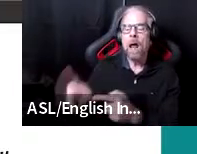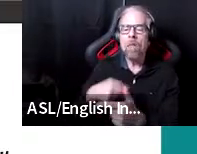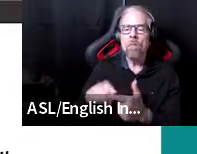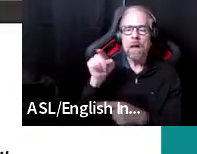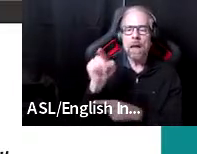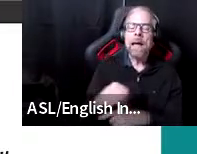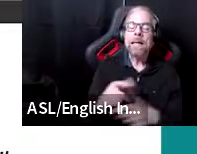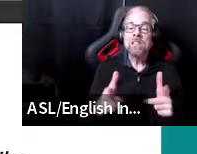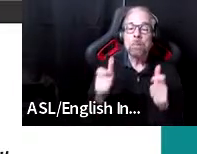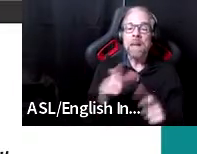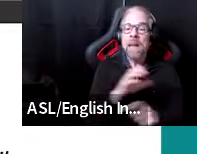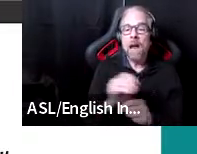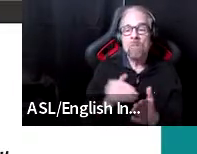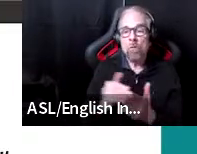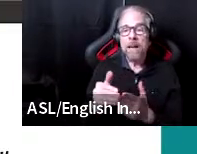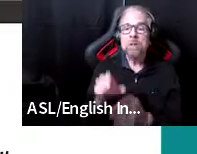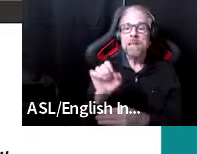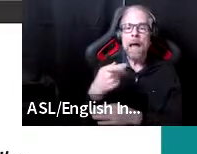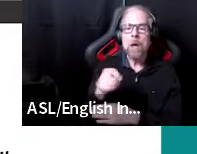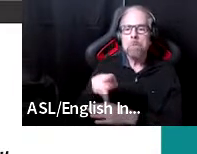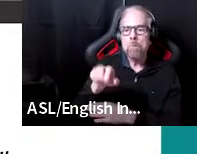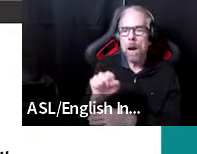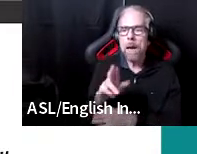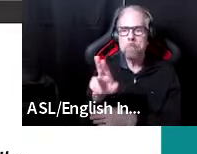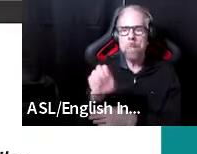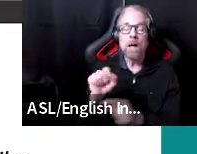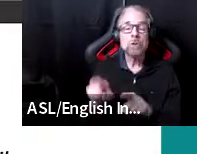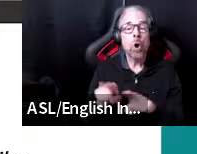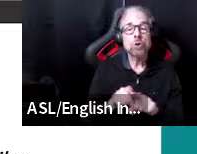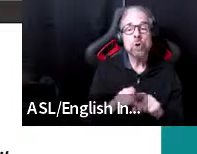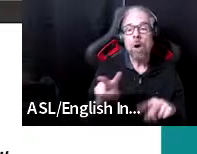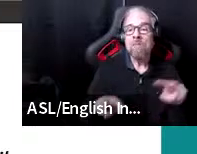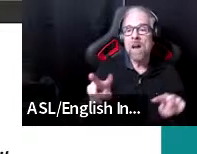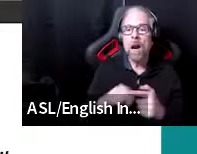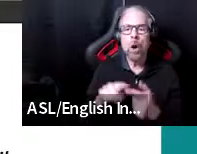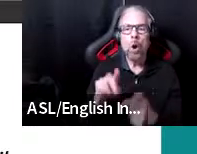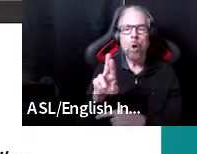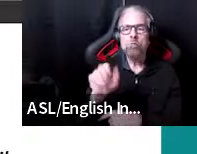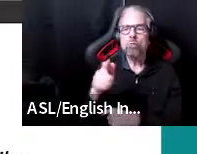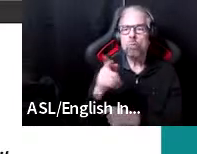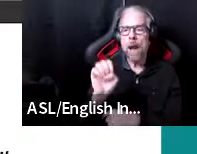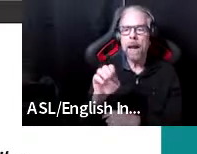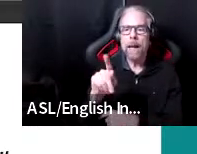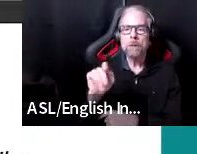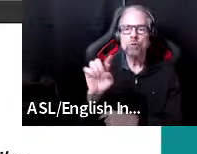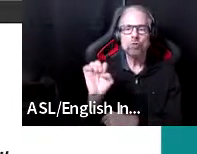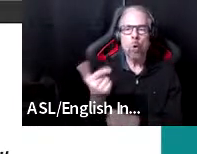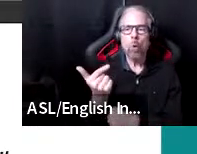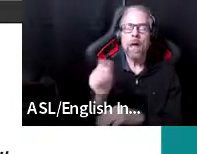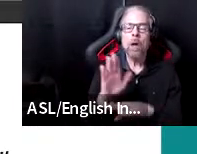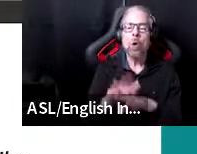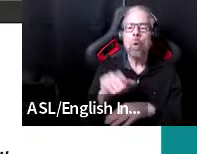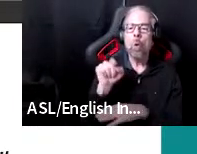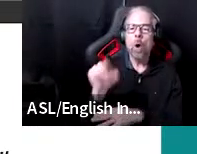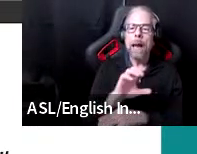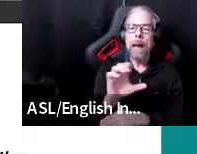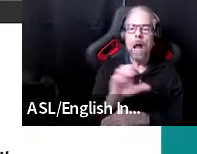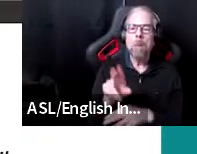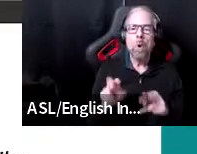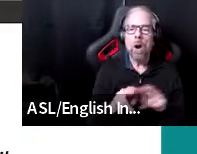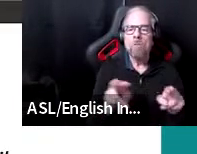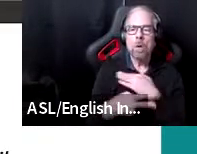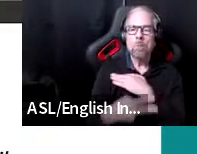service crossing the river, as well as the variable rate tolling on the Columbia River bridges. Next, on the right of this slide, talks about kind